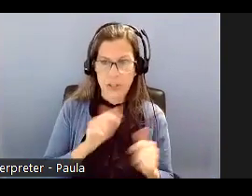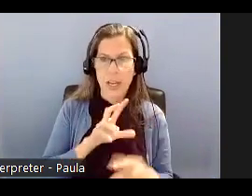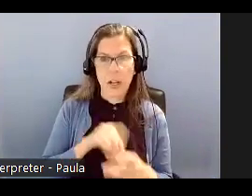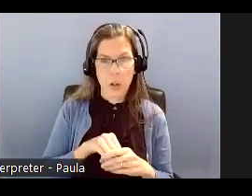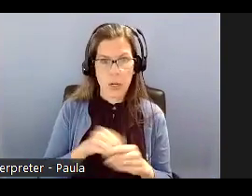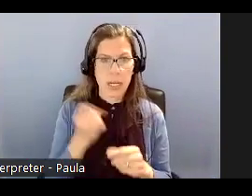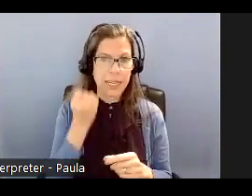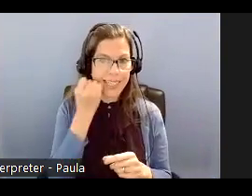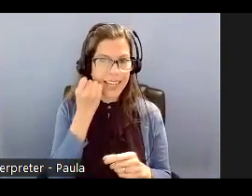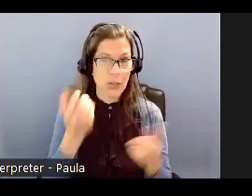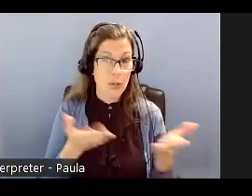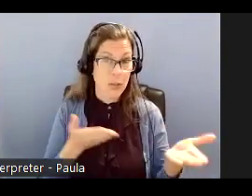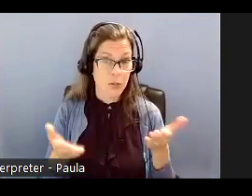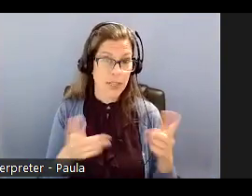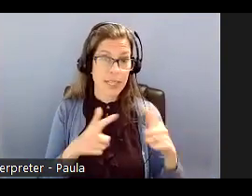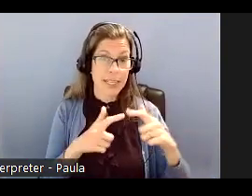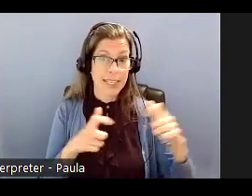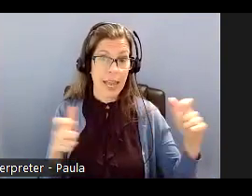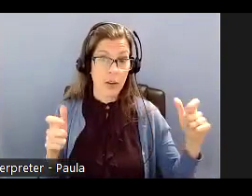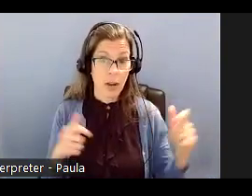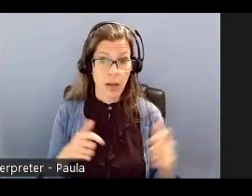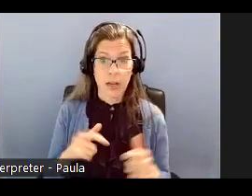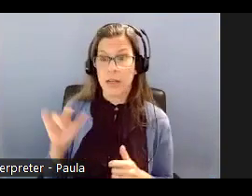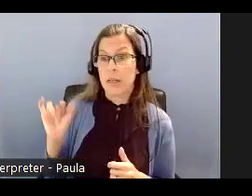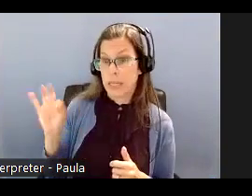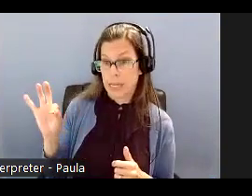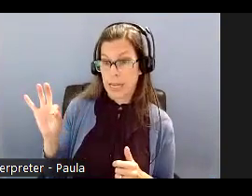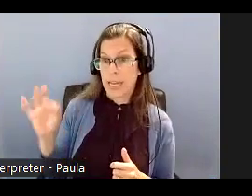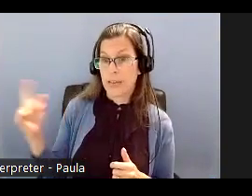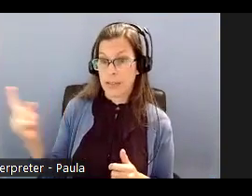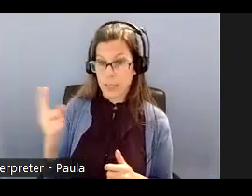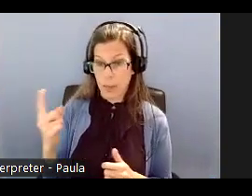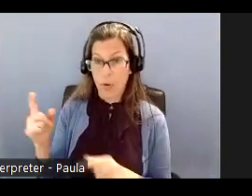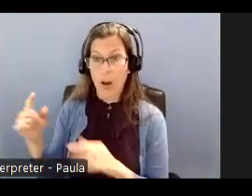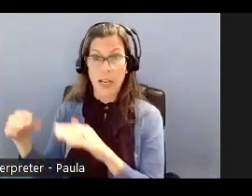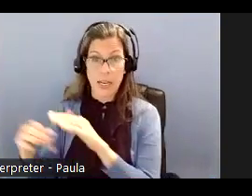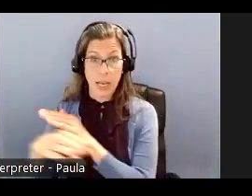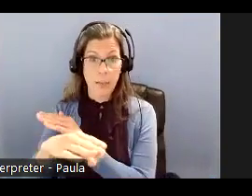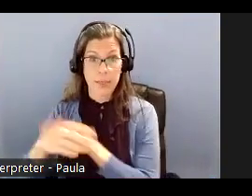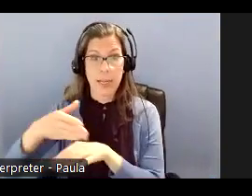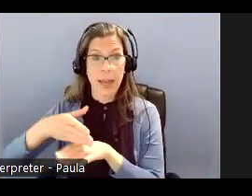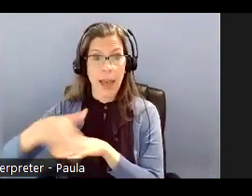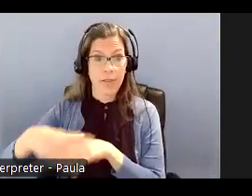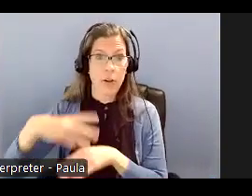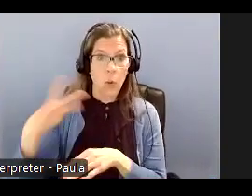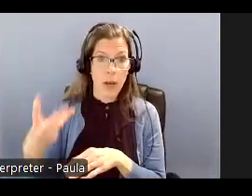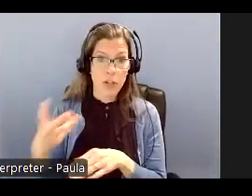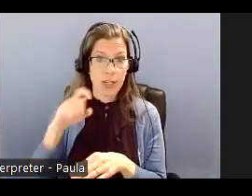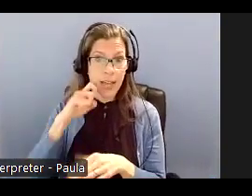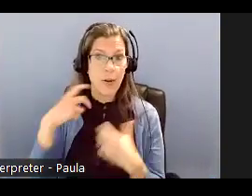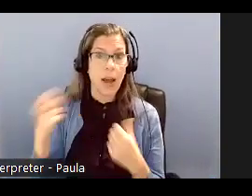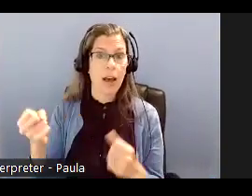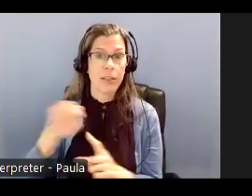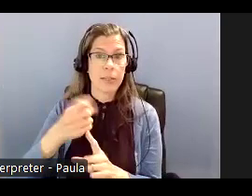services, etc. If someone is coming in after the Washington Apple Health expansion program